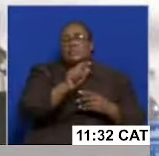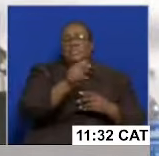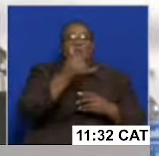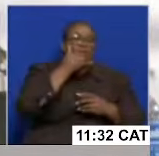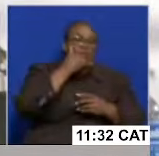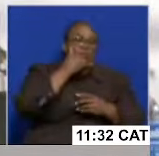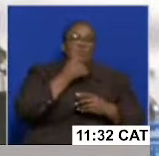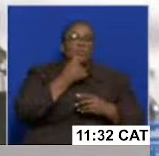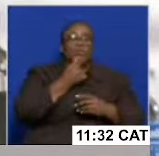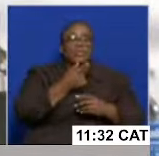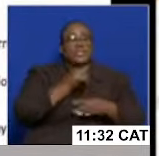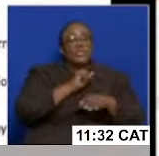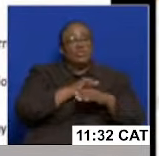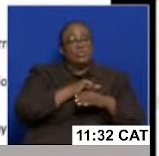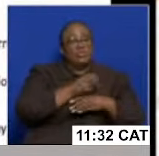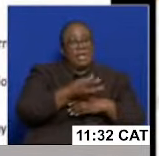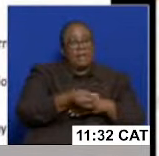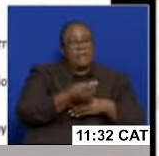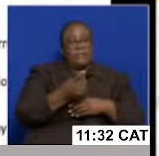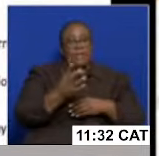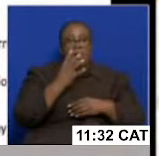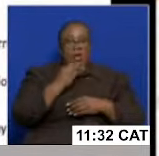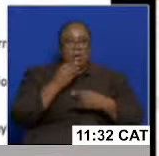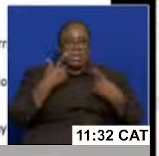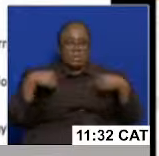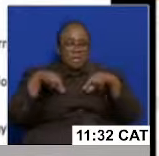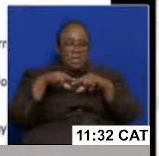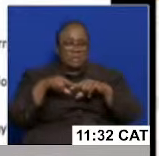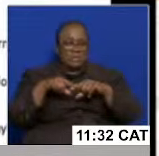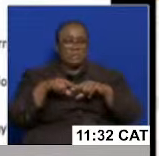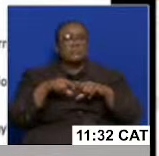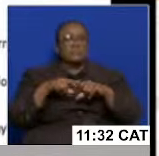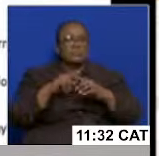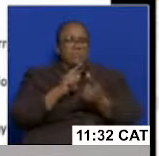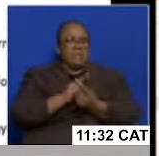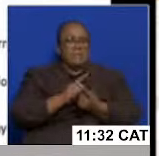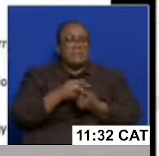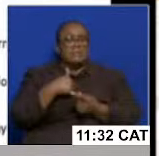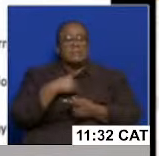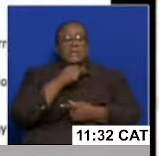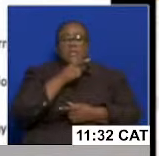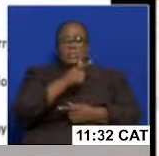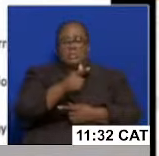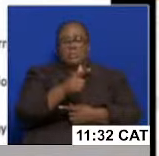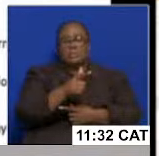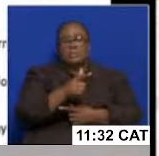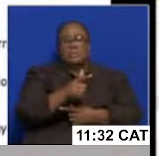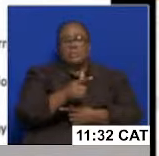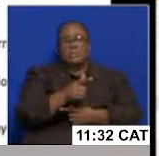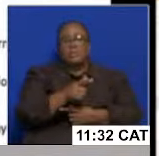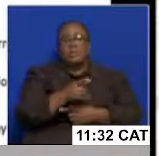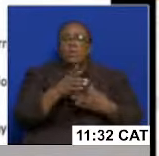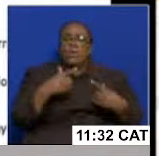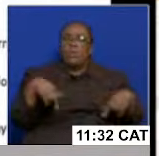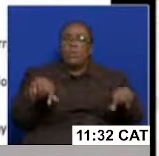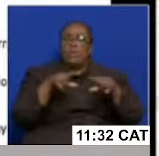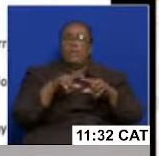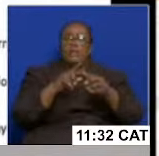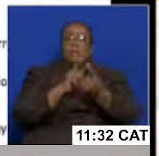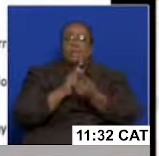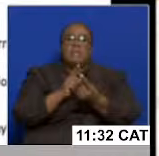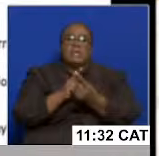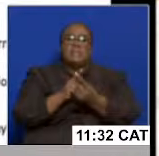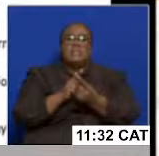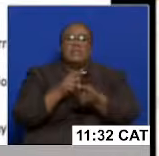for all of us to meet. I then told her that we should all meet at an address in